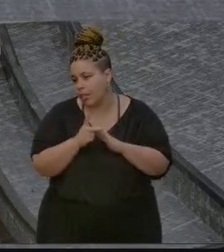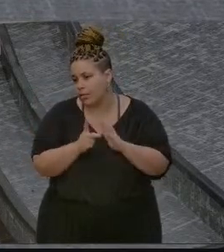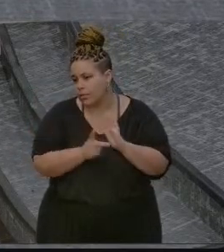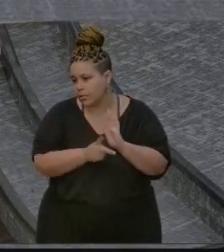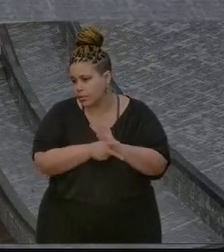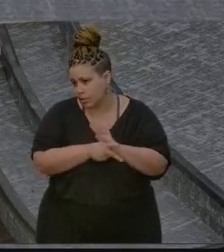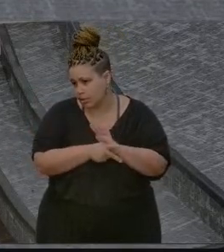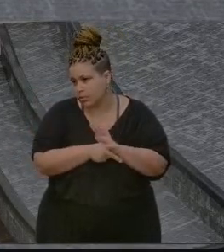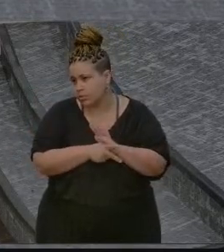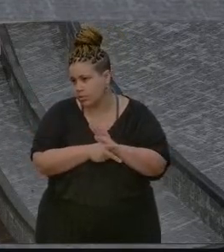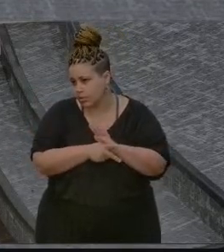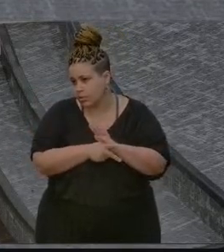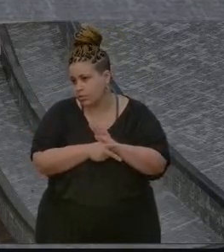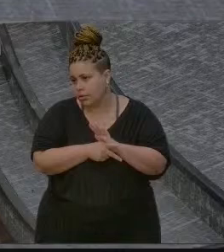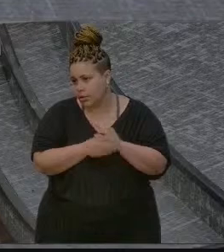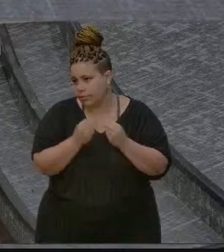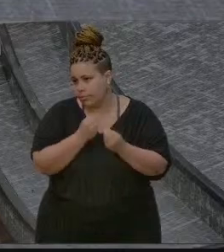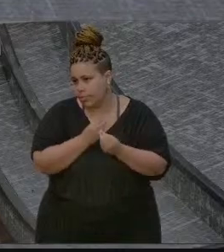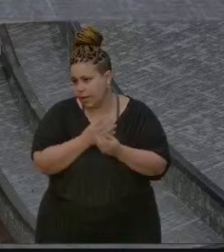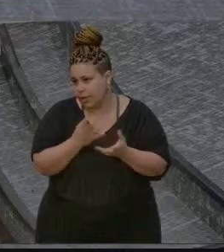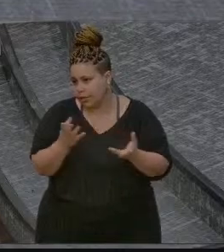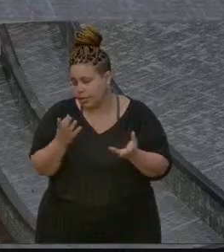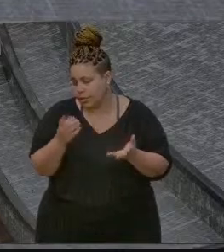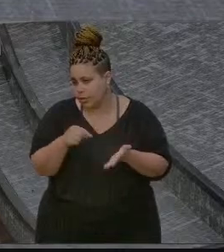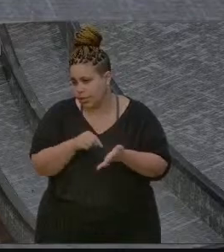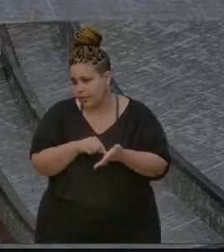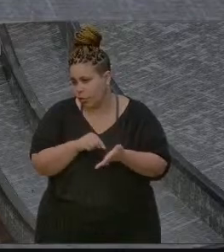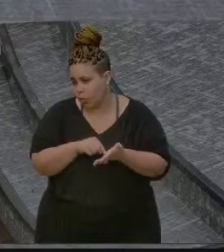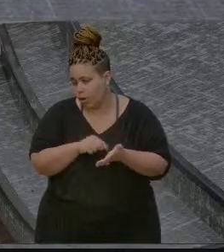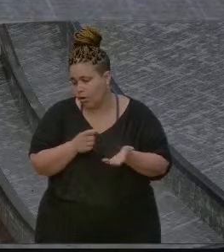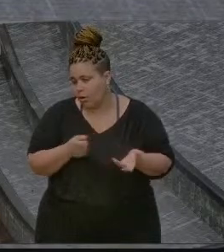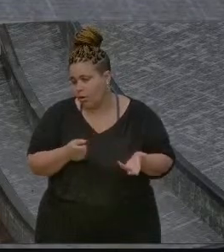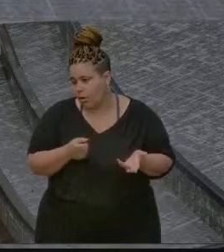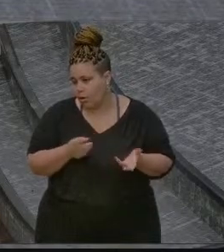is for. So any items under here?